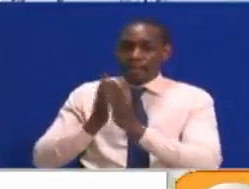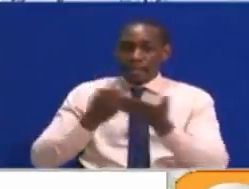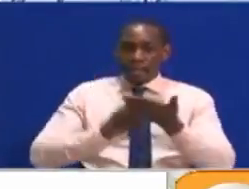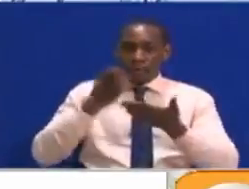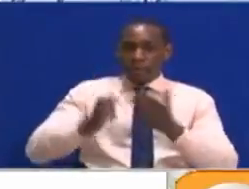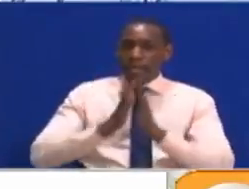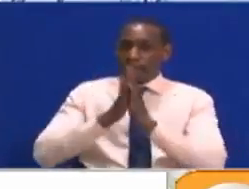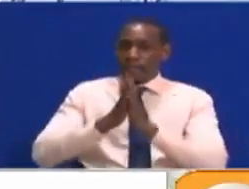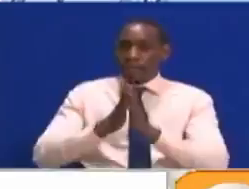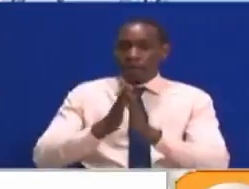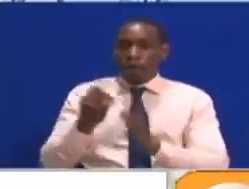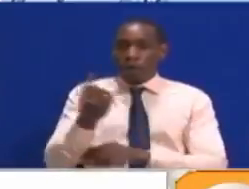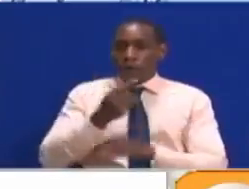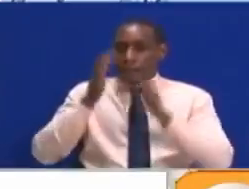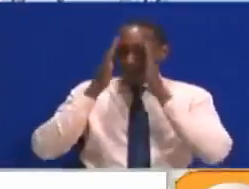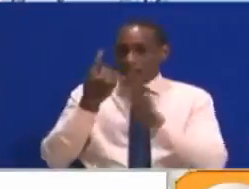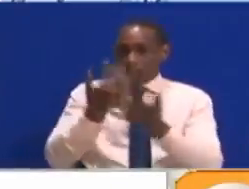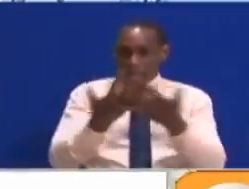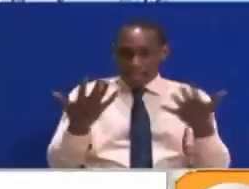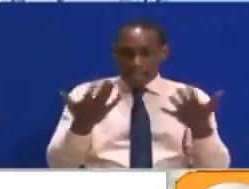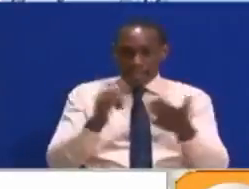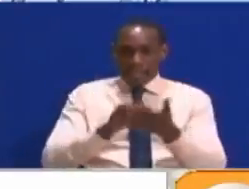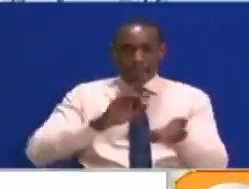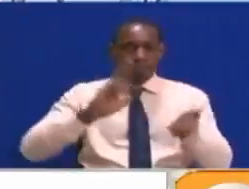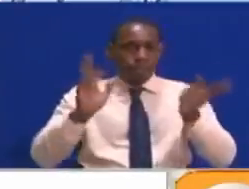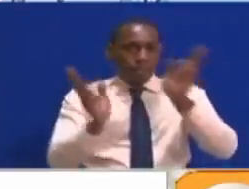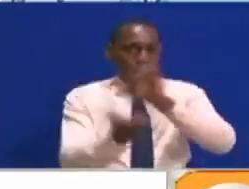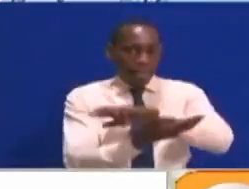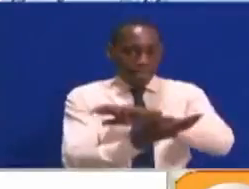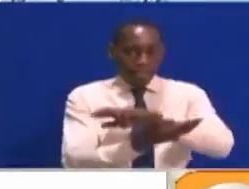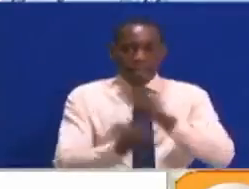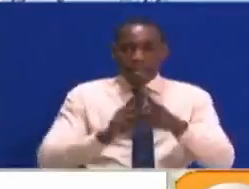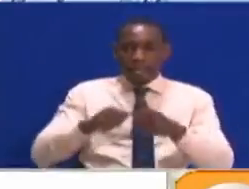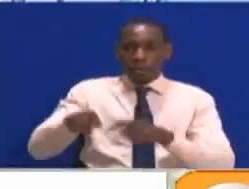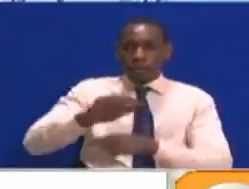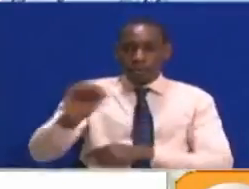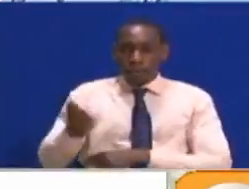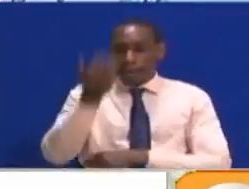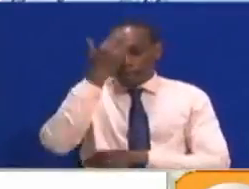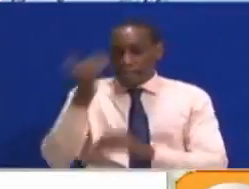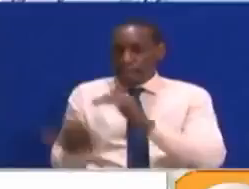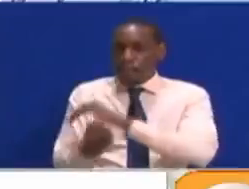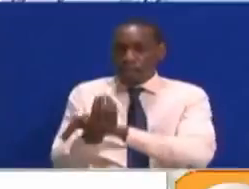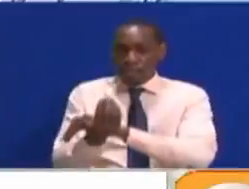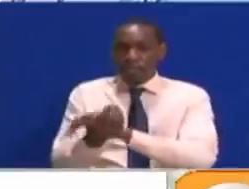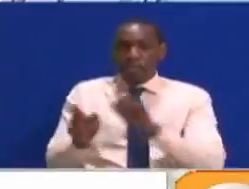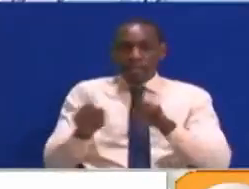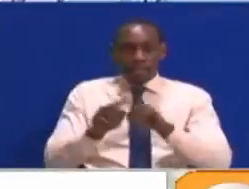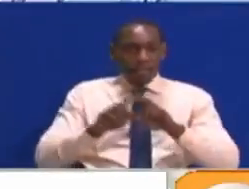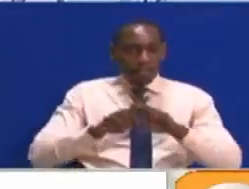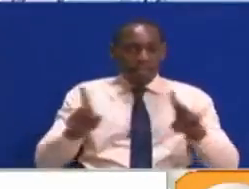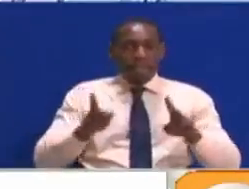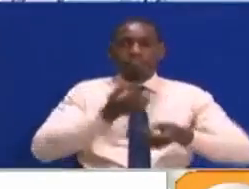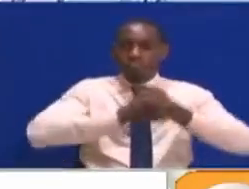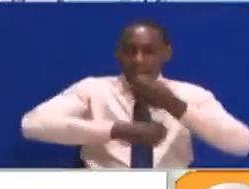weekend's prayers will only be about one thing: repentance. And then we can wake up on Monday morning and just begin